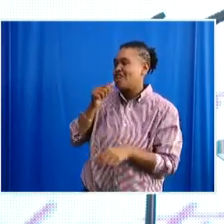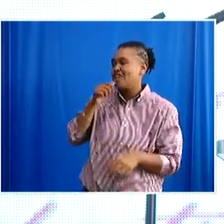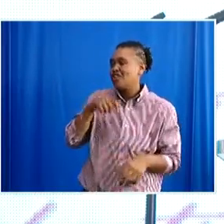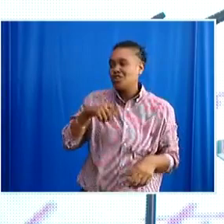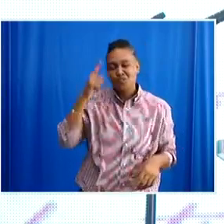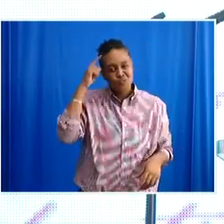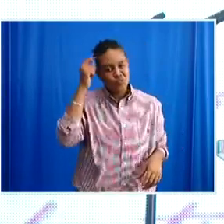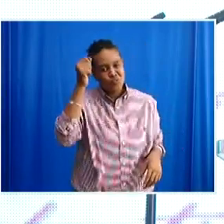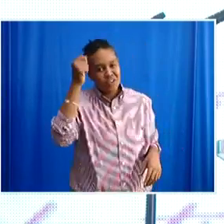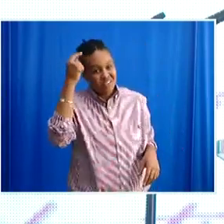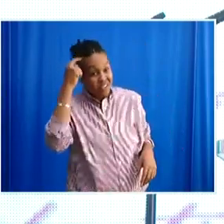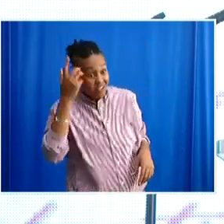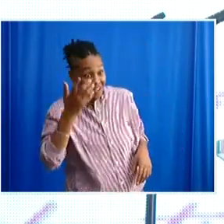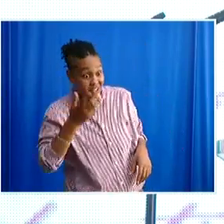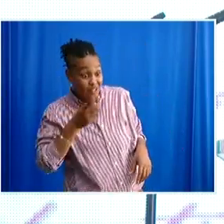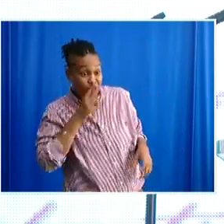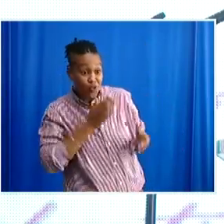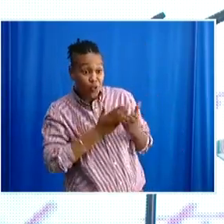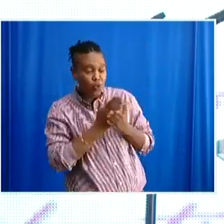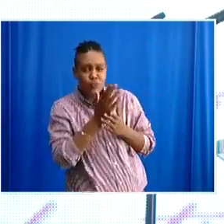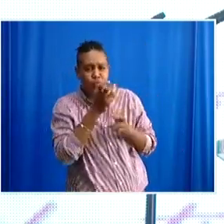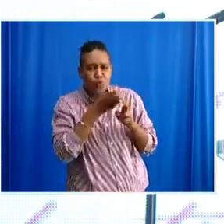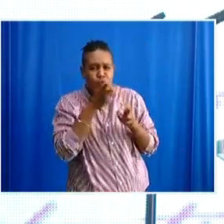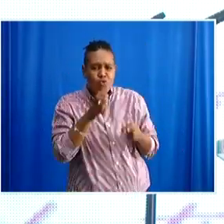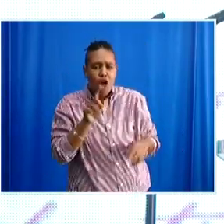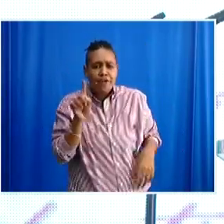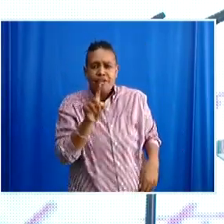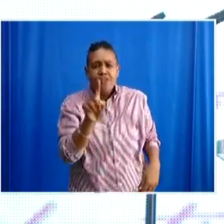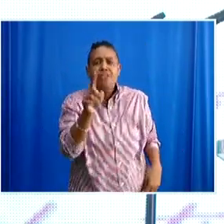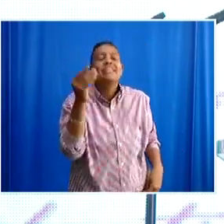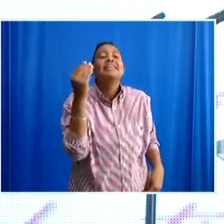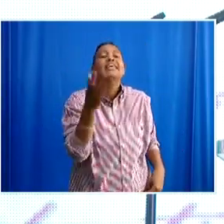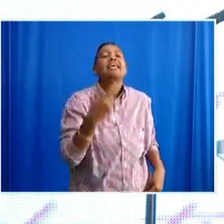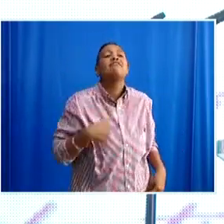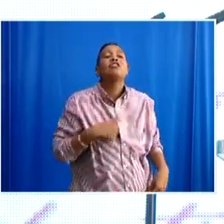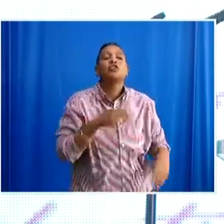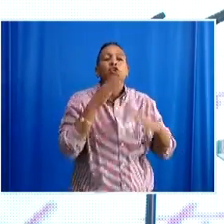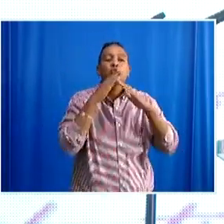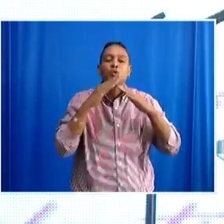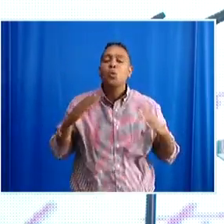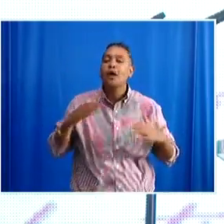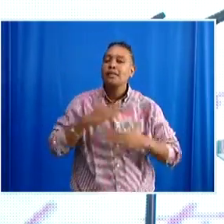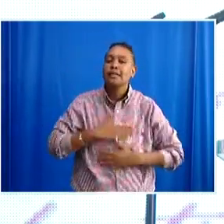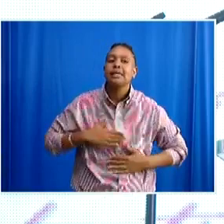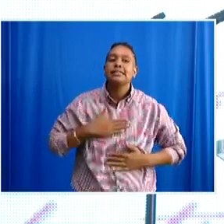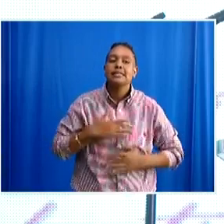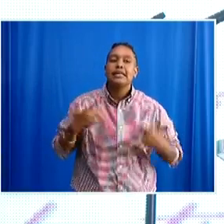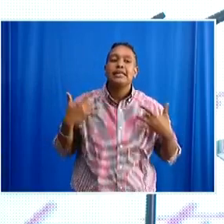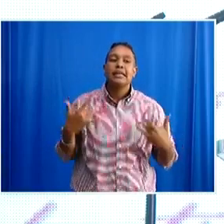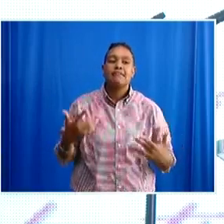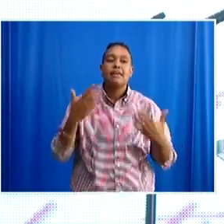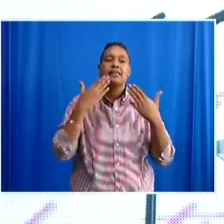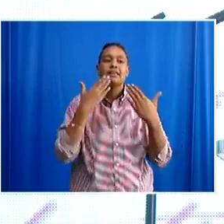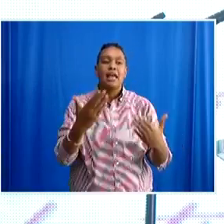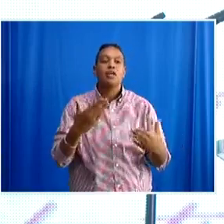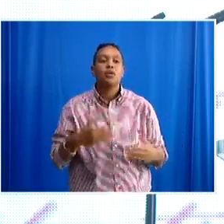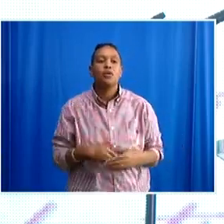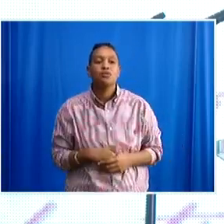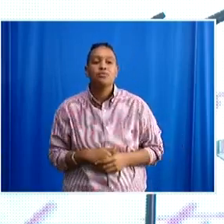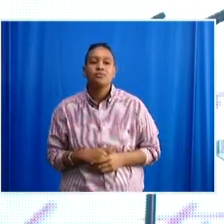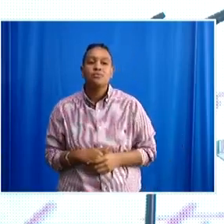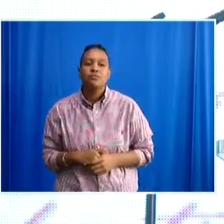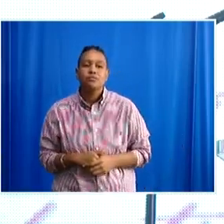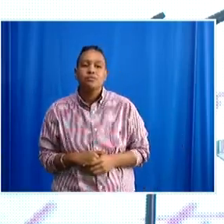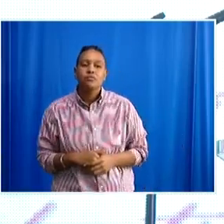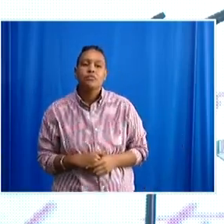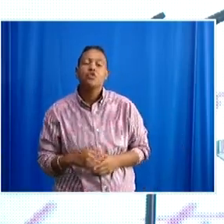man to coming through the rocky road to give us quite an entertaining event. Thank you.